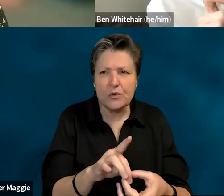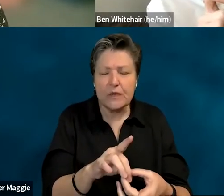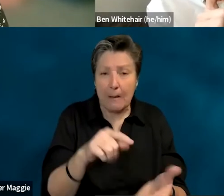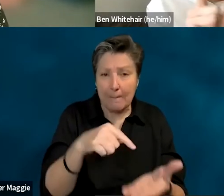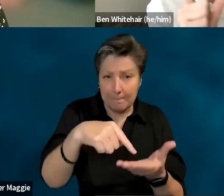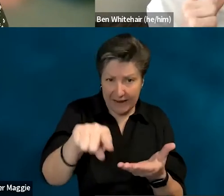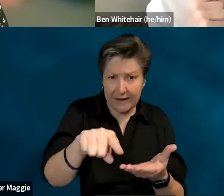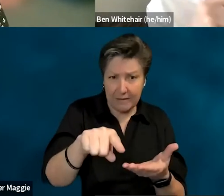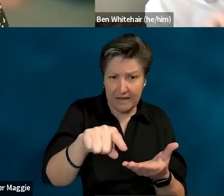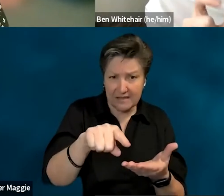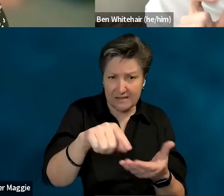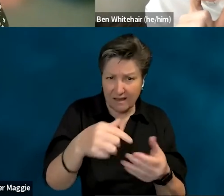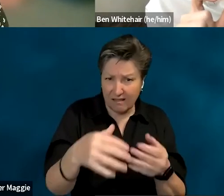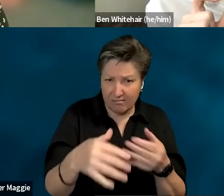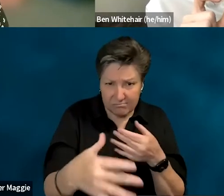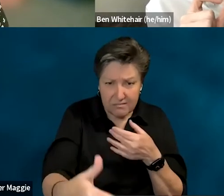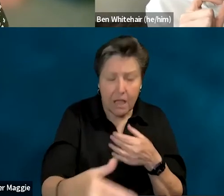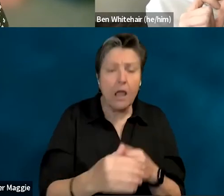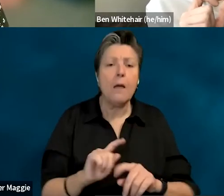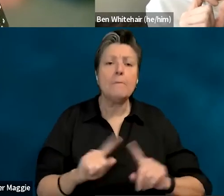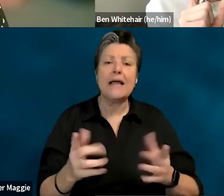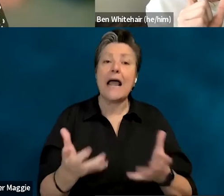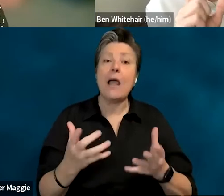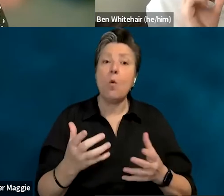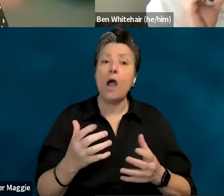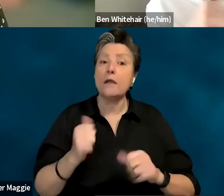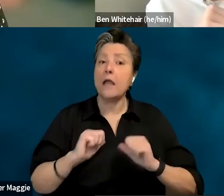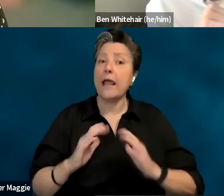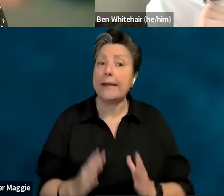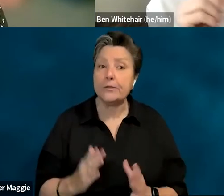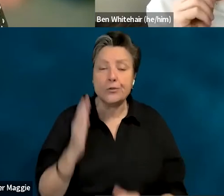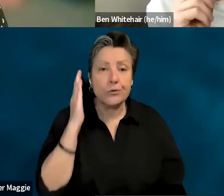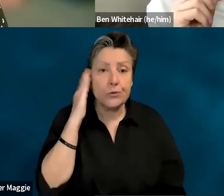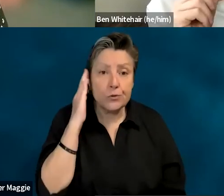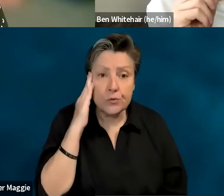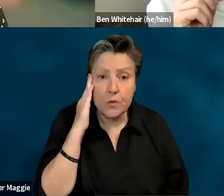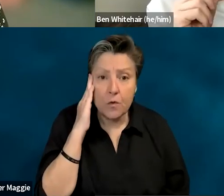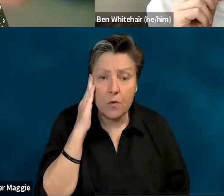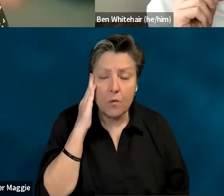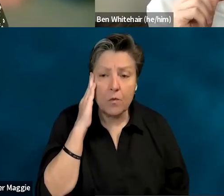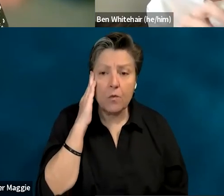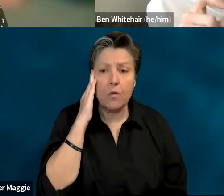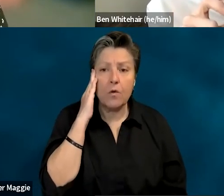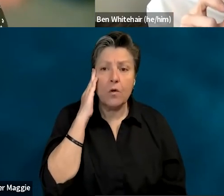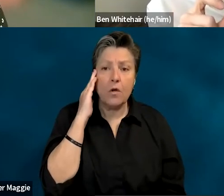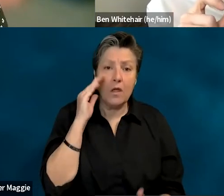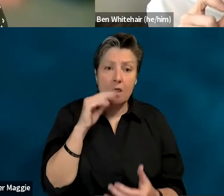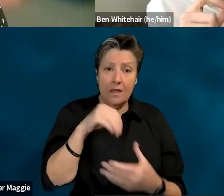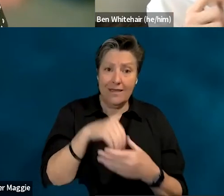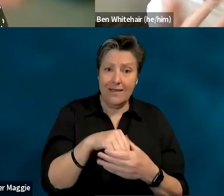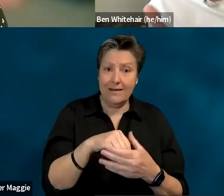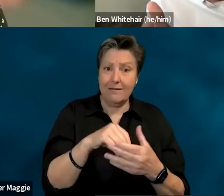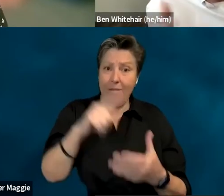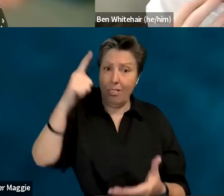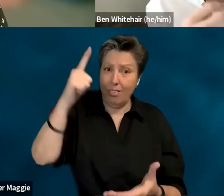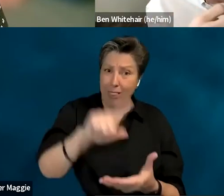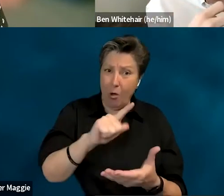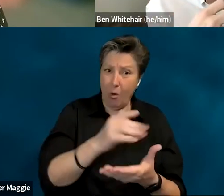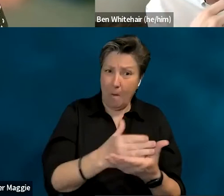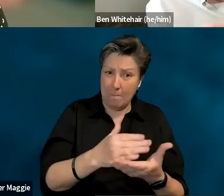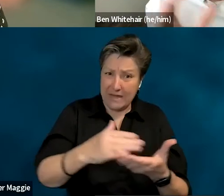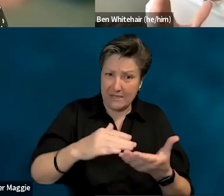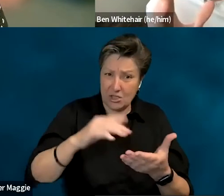payment and all of the rest, but I do want our performers to know that in the low budget agreements, so Jessica